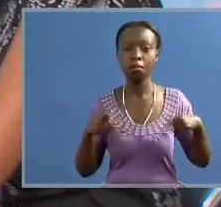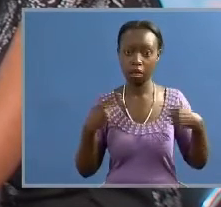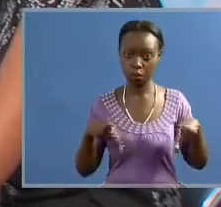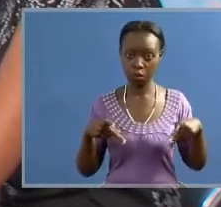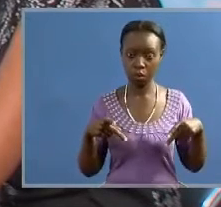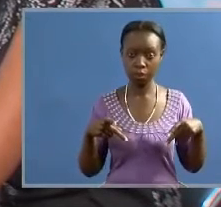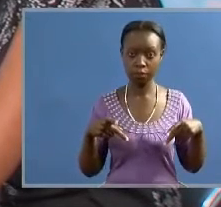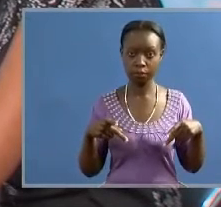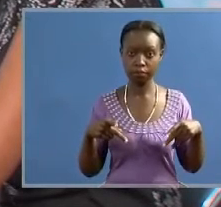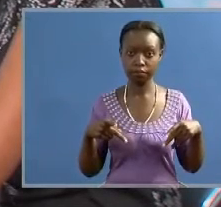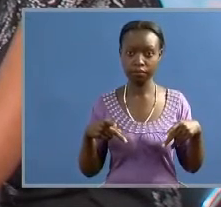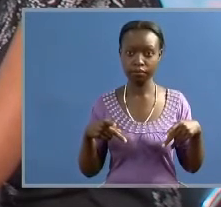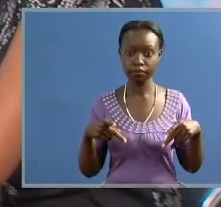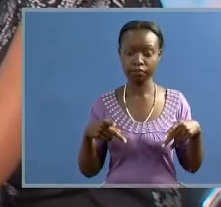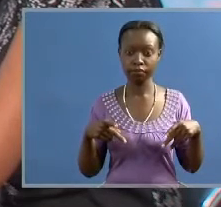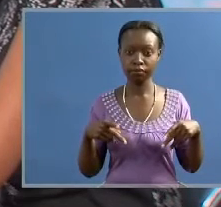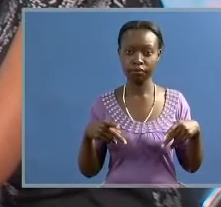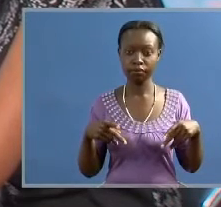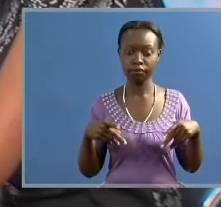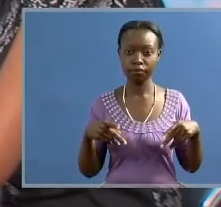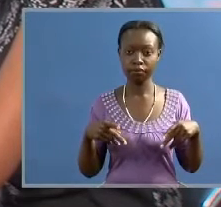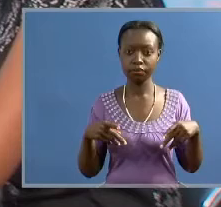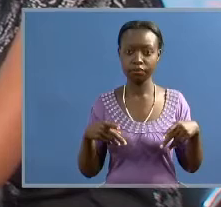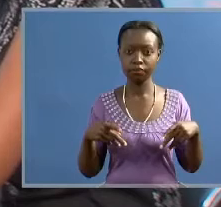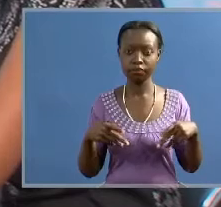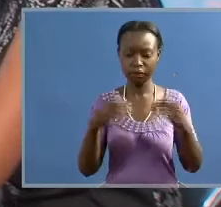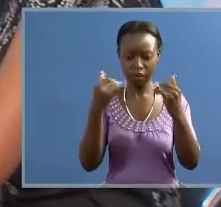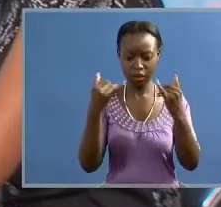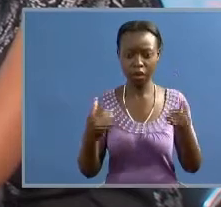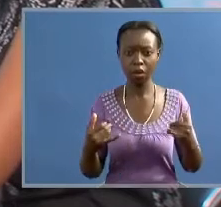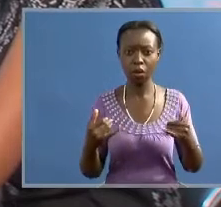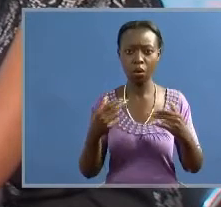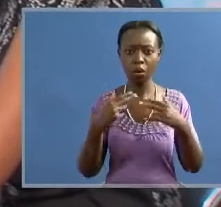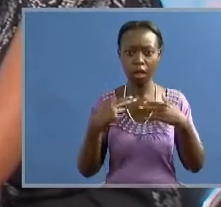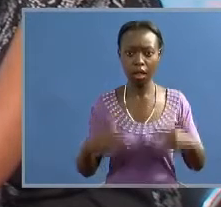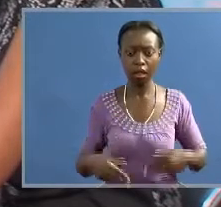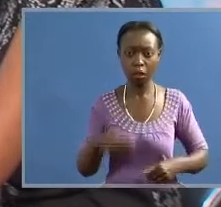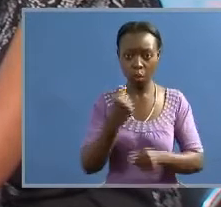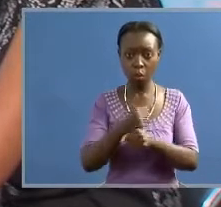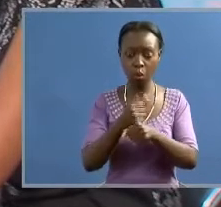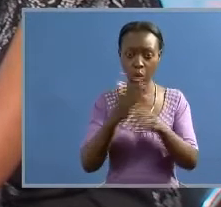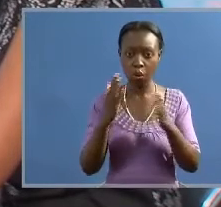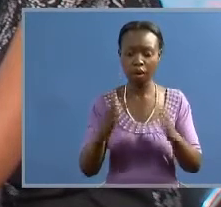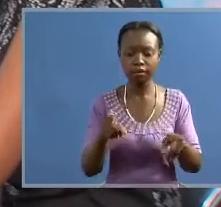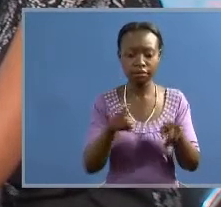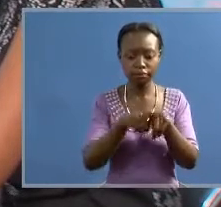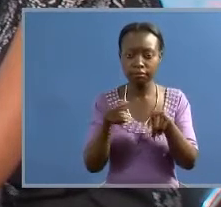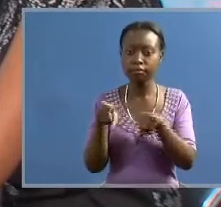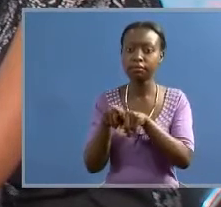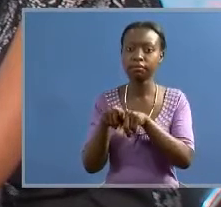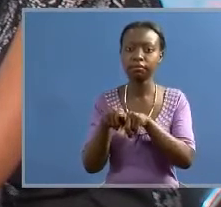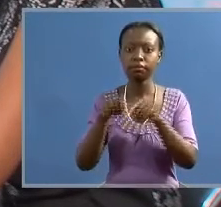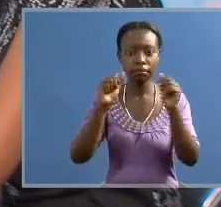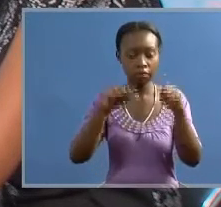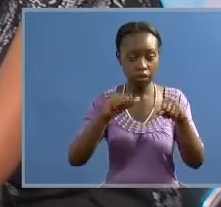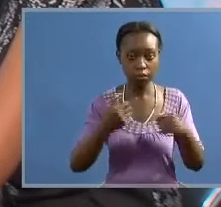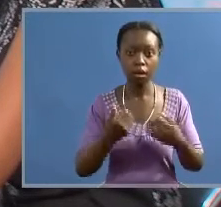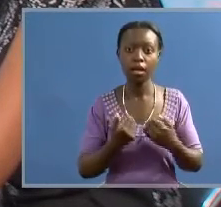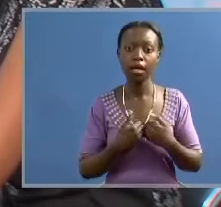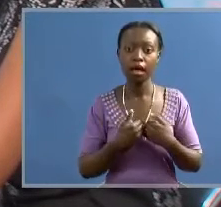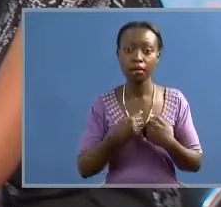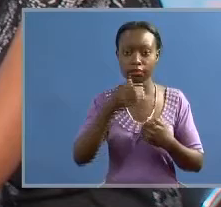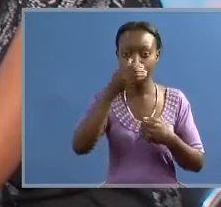Now, the healthcare workers can also have these